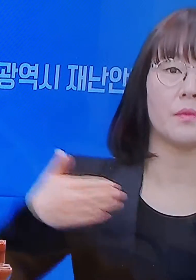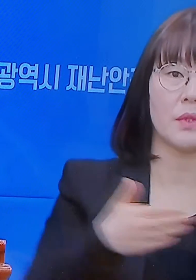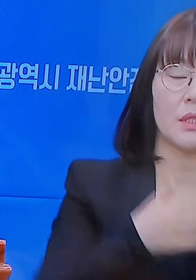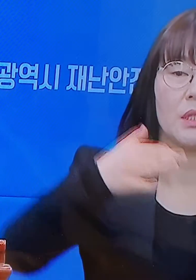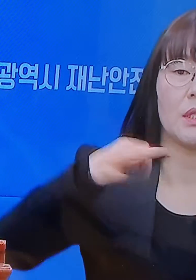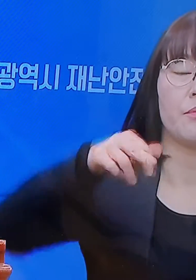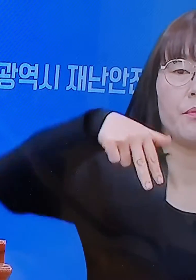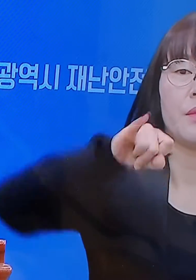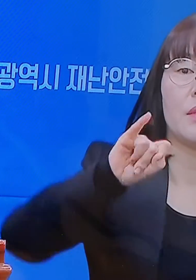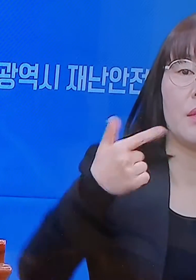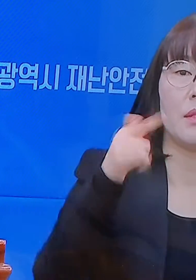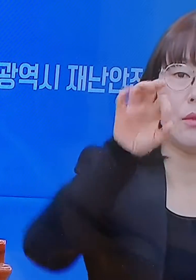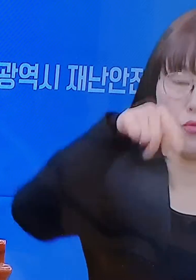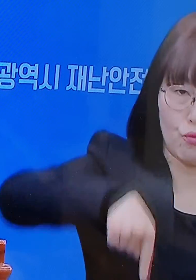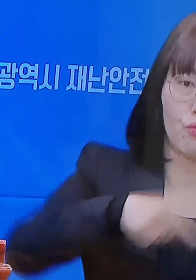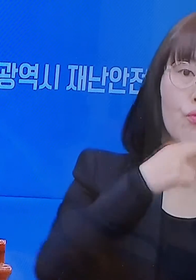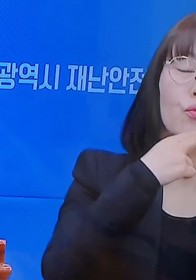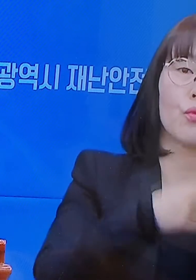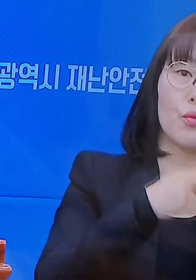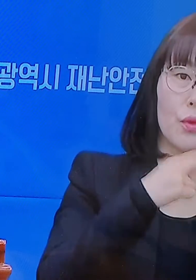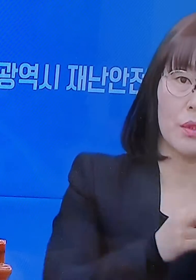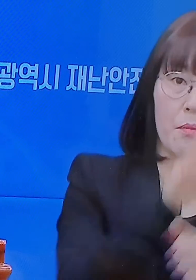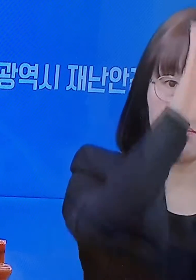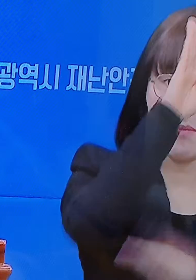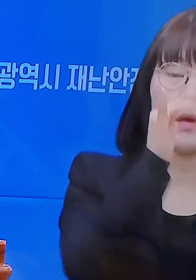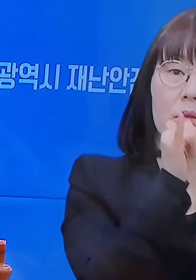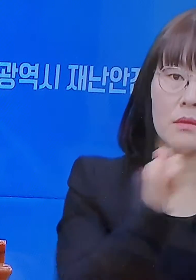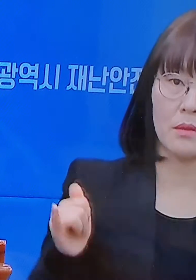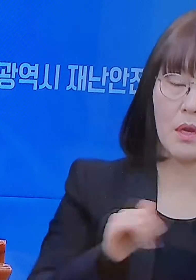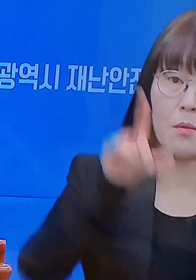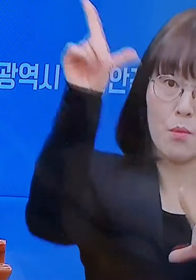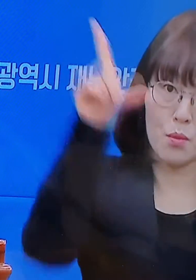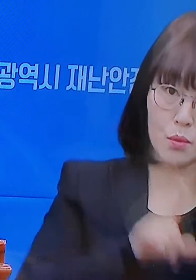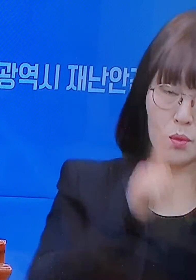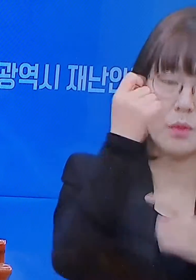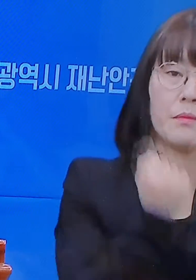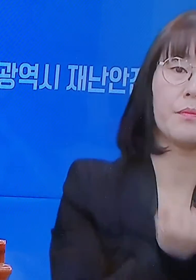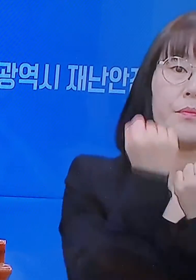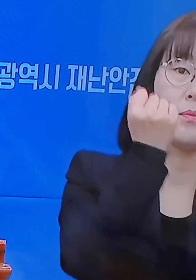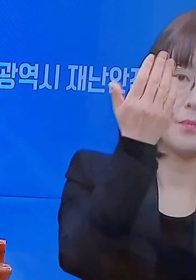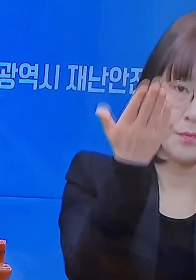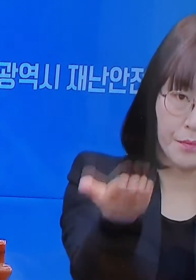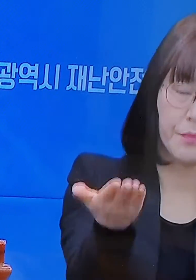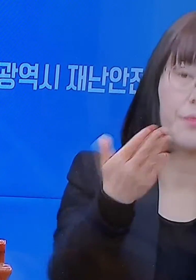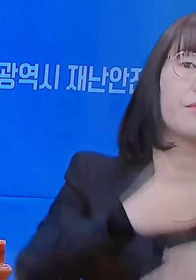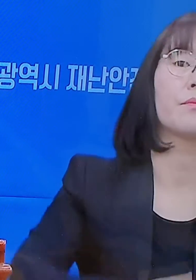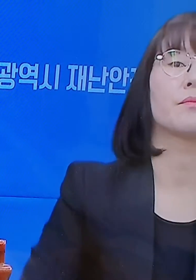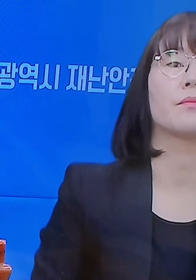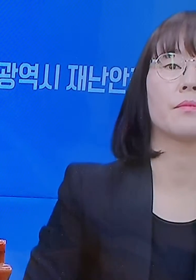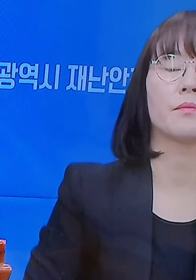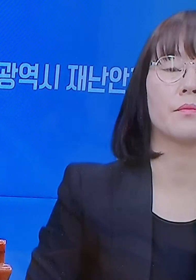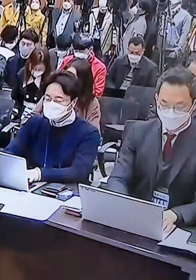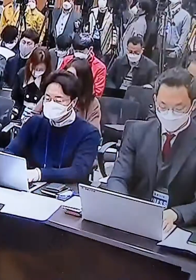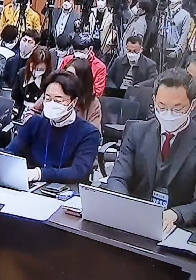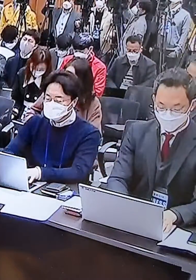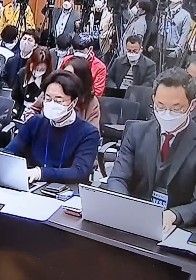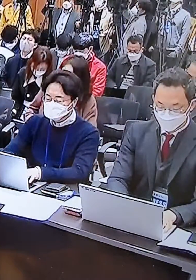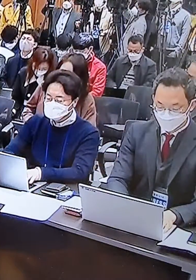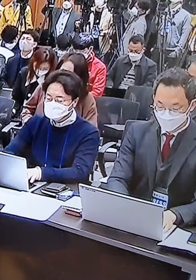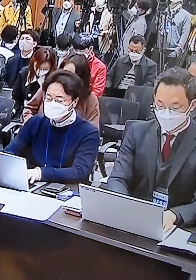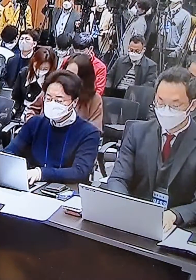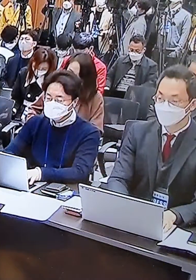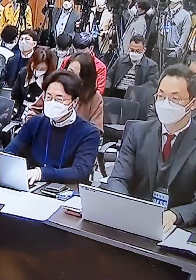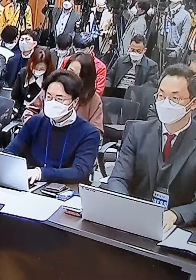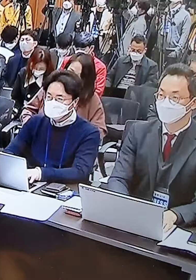During a corona infection, a process called fever is manifested. Diabetics have